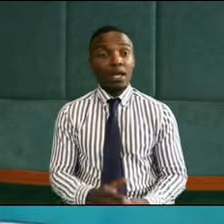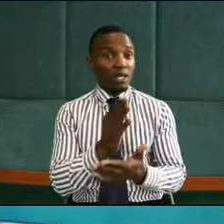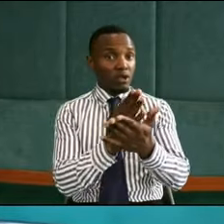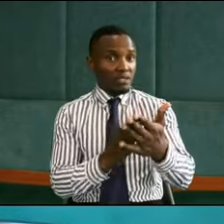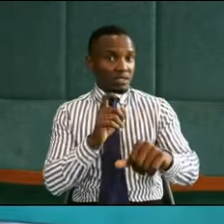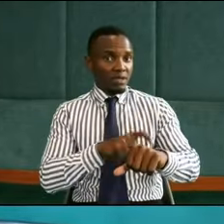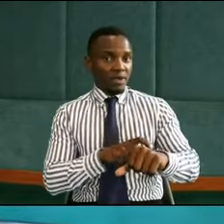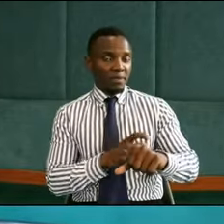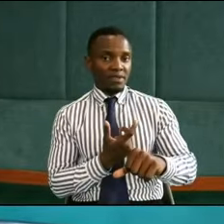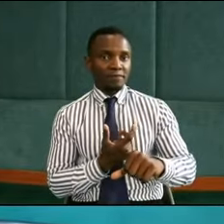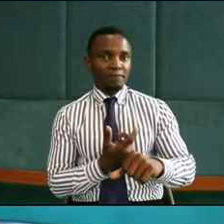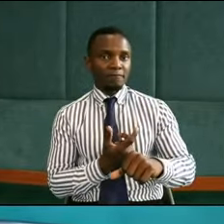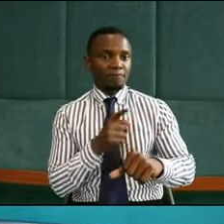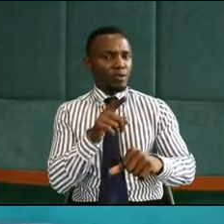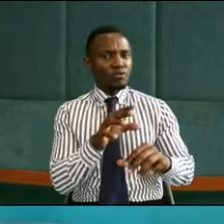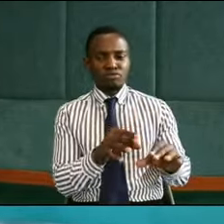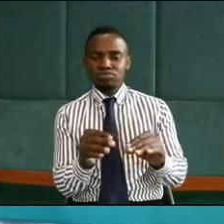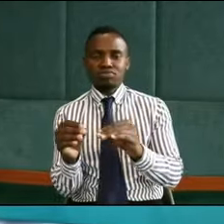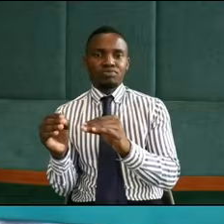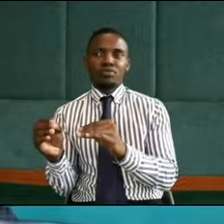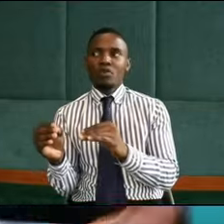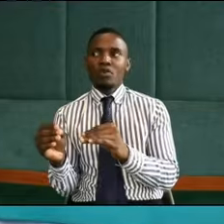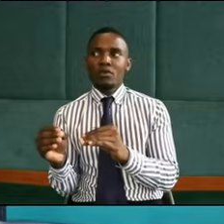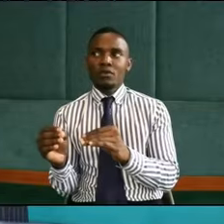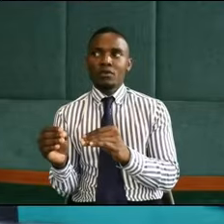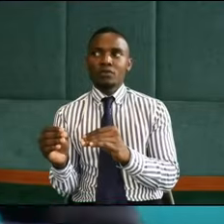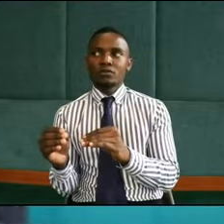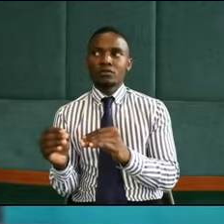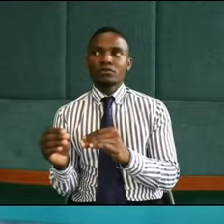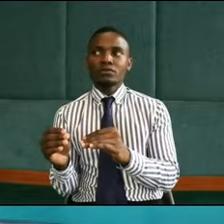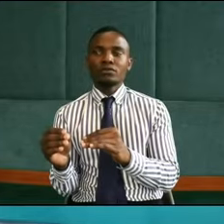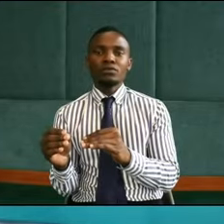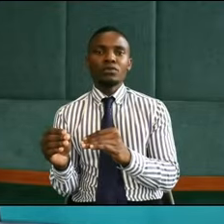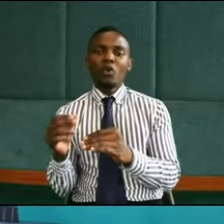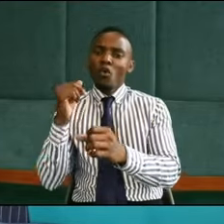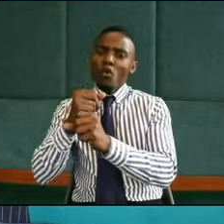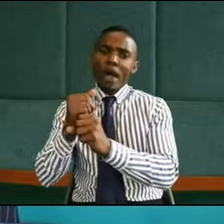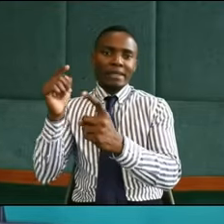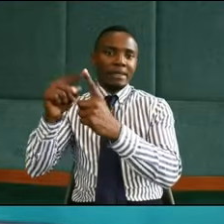Sometimes you go up to midnight. Sometimes up to the morning.